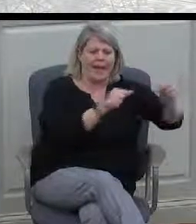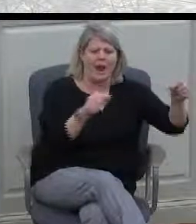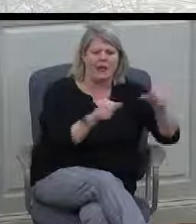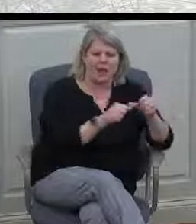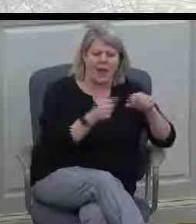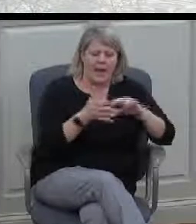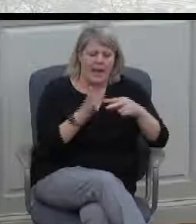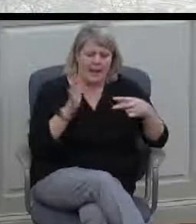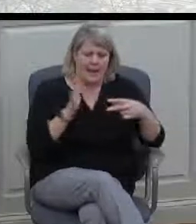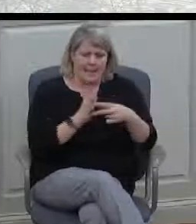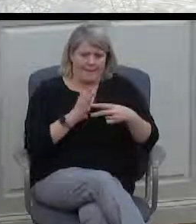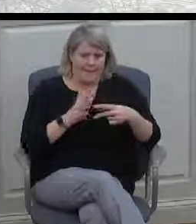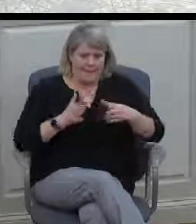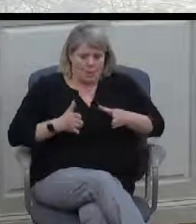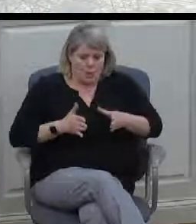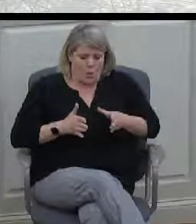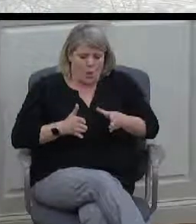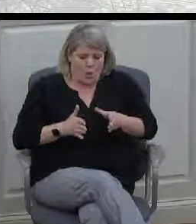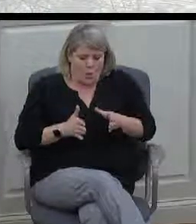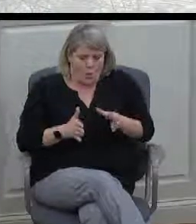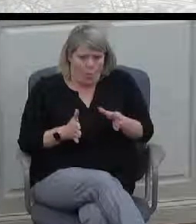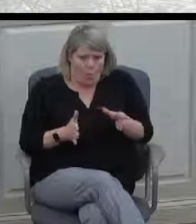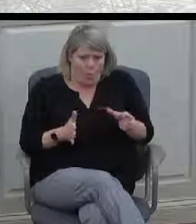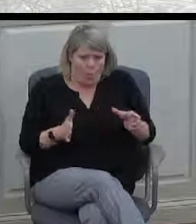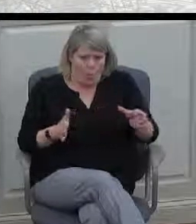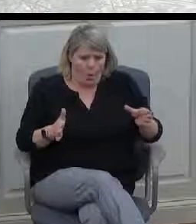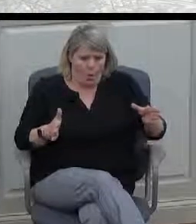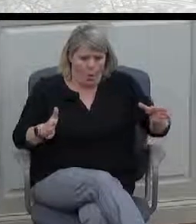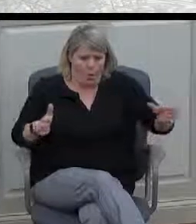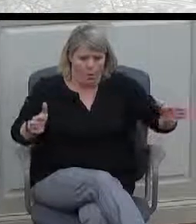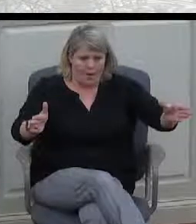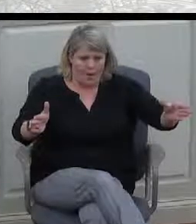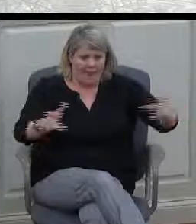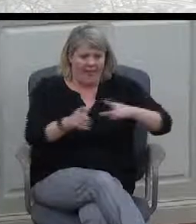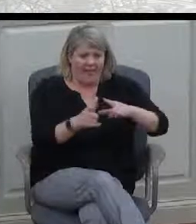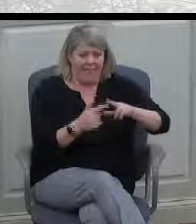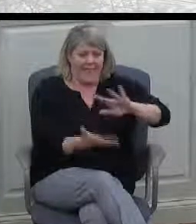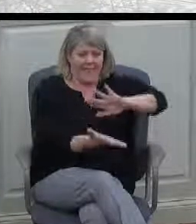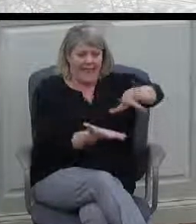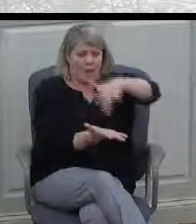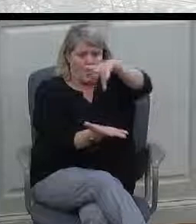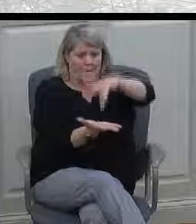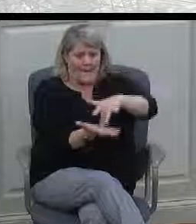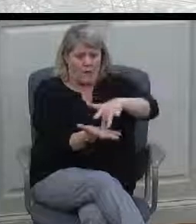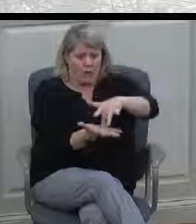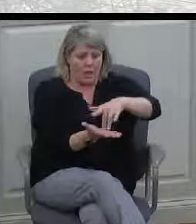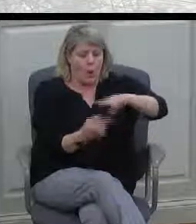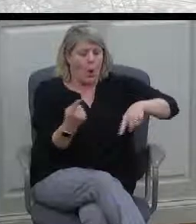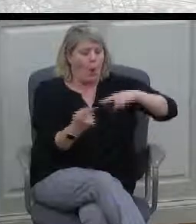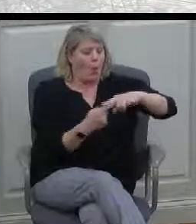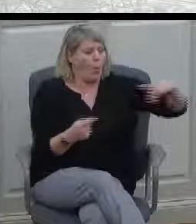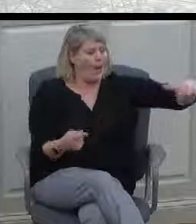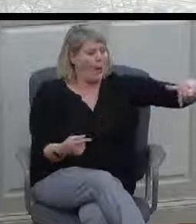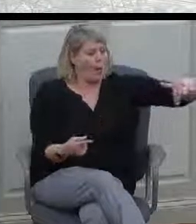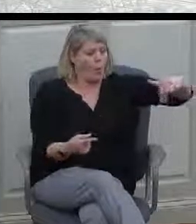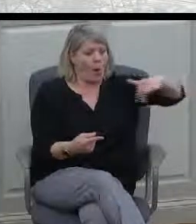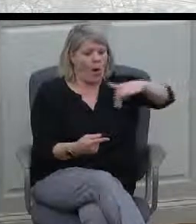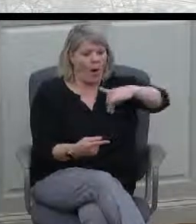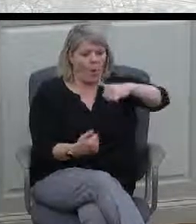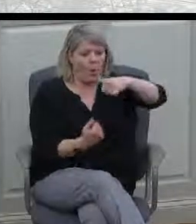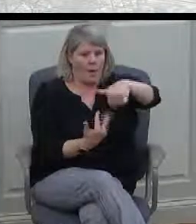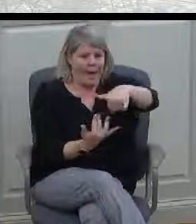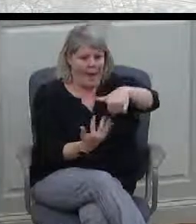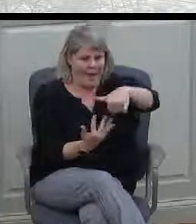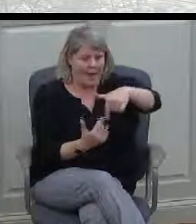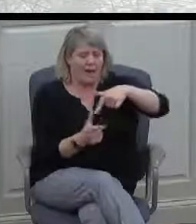take the road and we will widen it out and put a pedestrian refuge in the middle, so that when pedestrians only have to cross one lane at a time. They'll cross one lane,